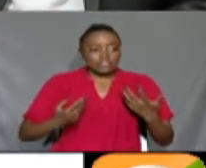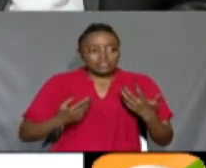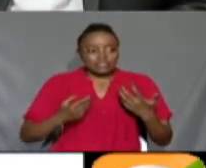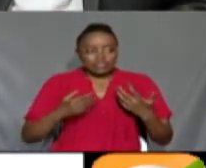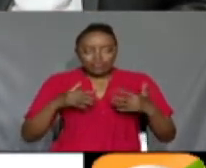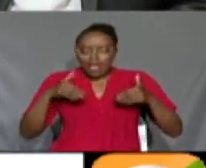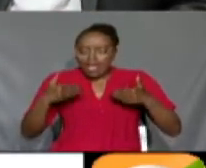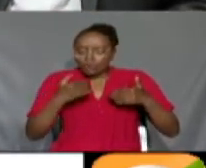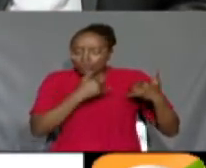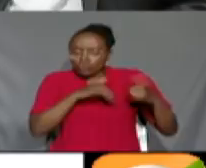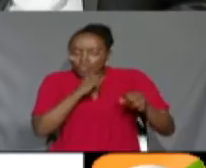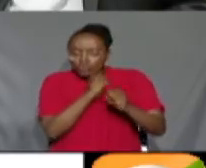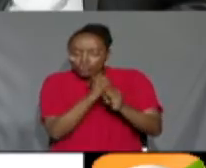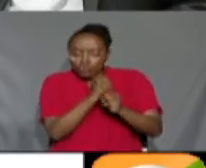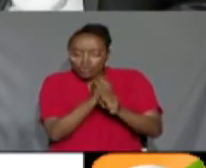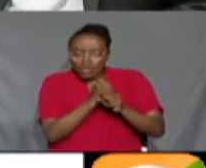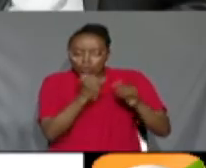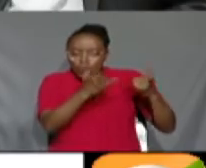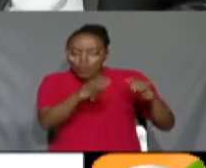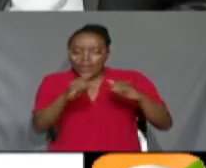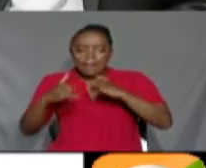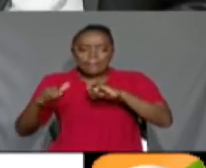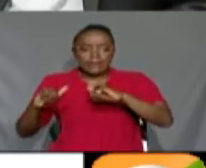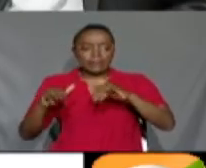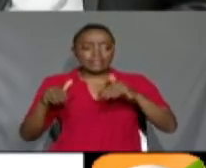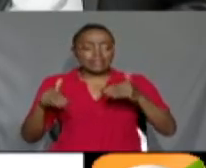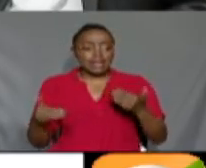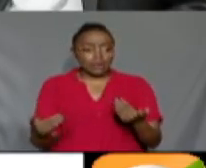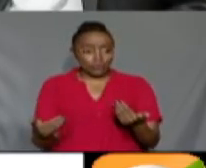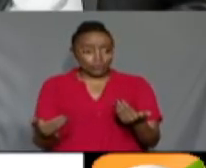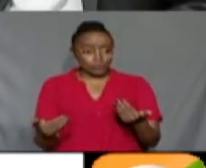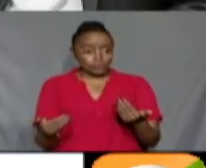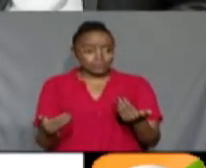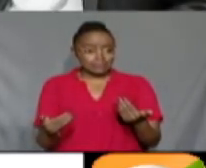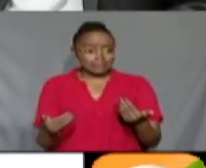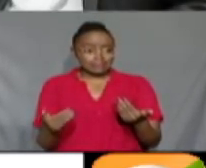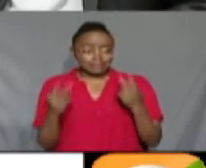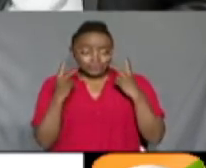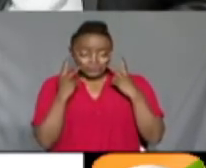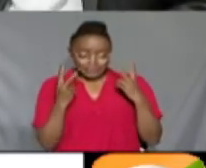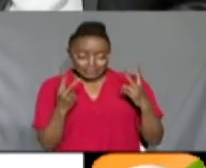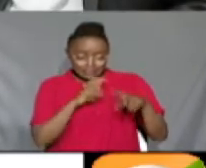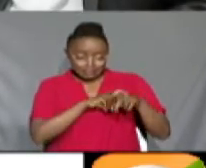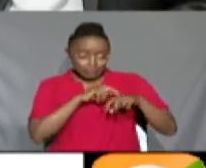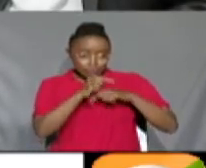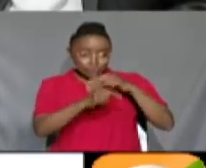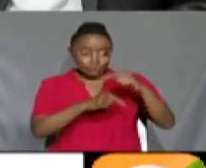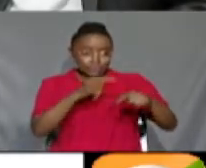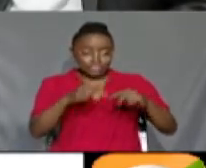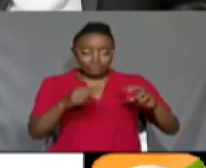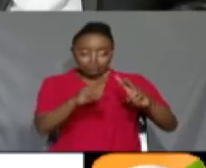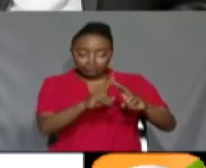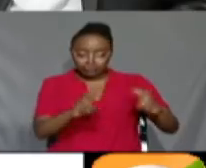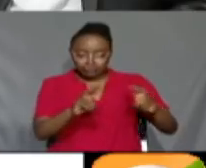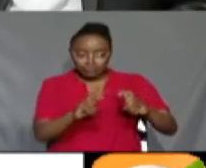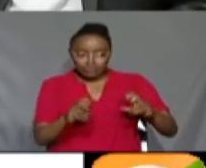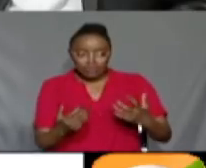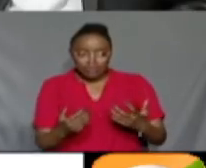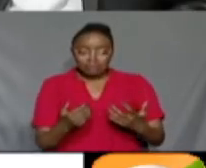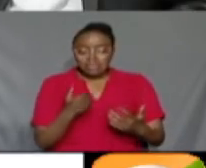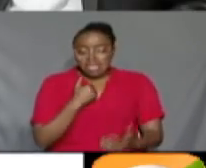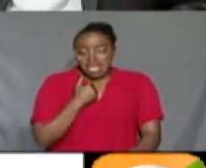with how do we implement. And I can tell you, even as we now look for this new round of, I hope